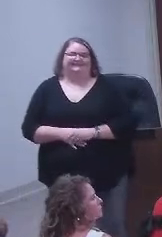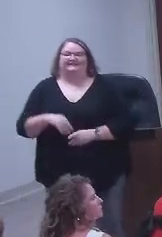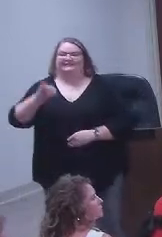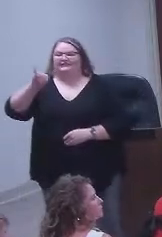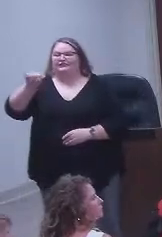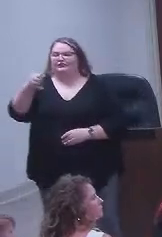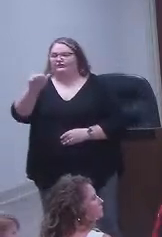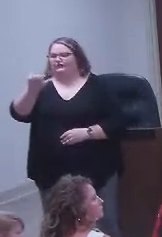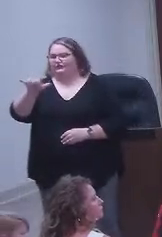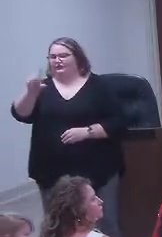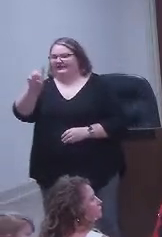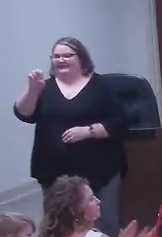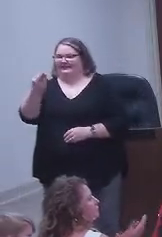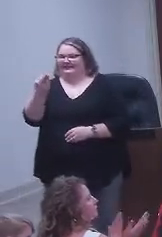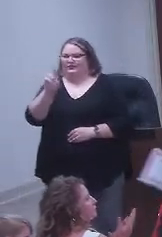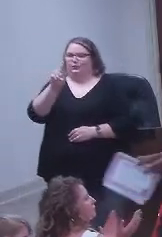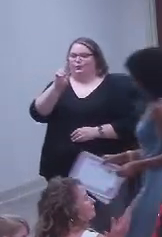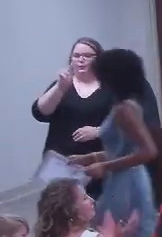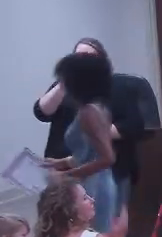Jaden Riggs.